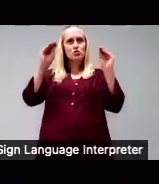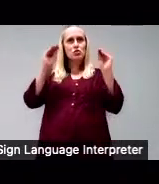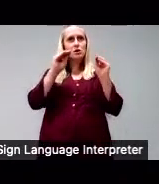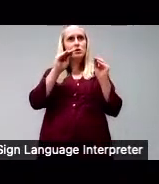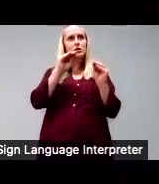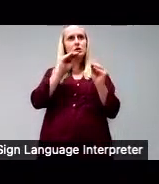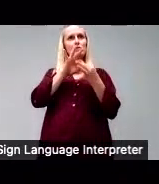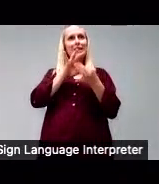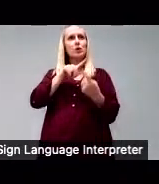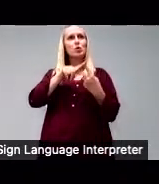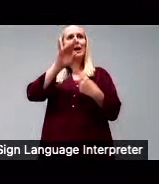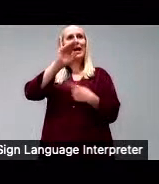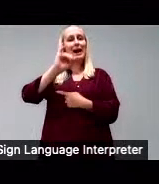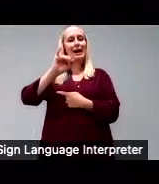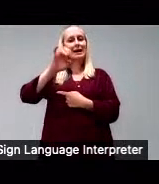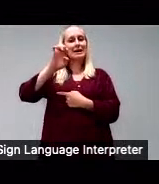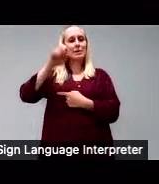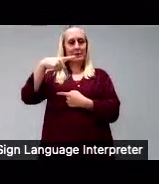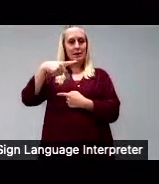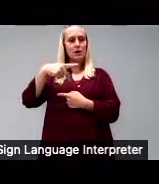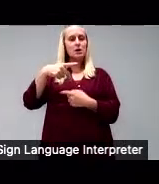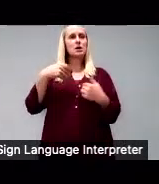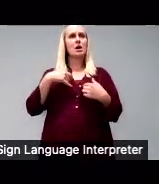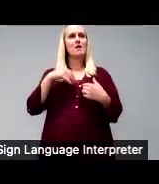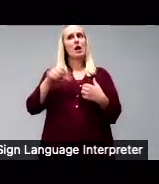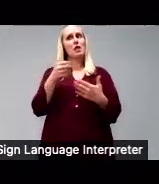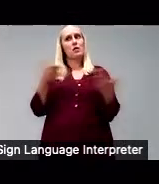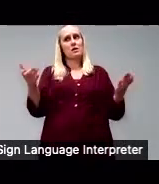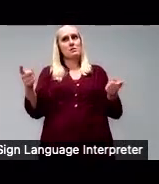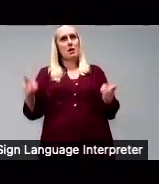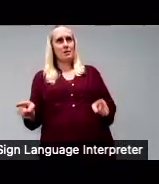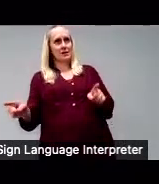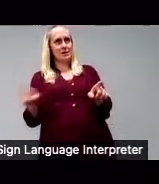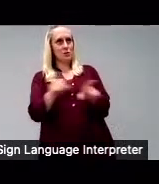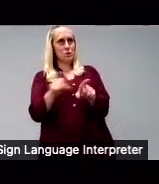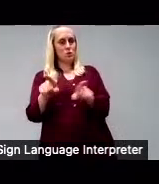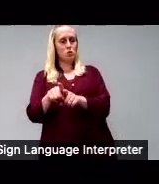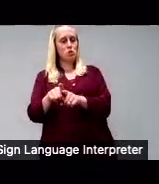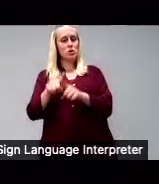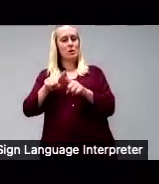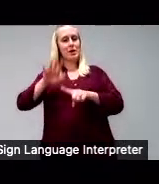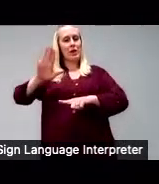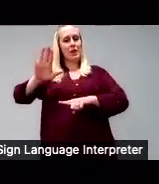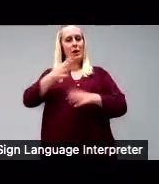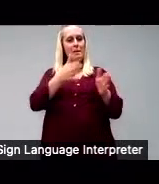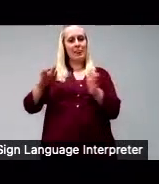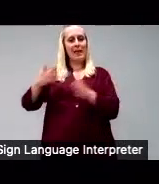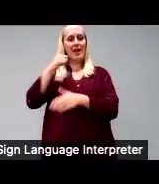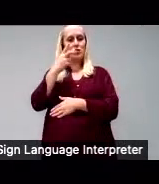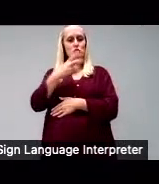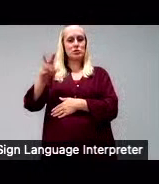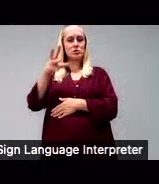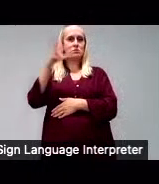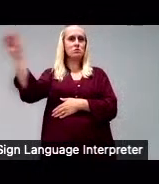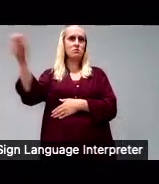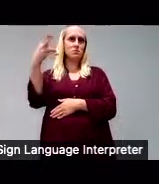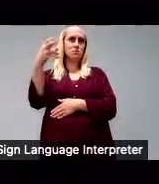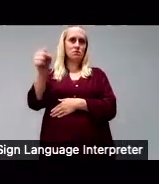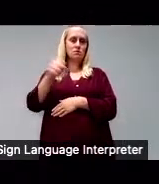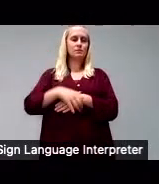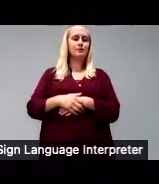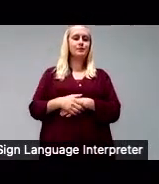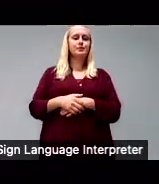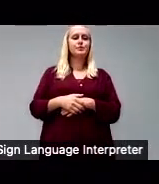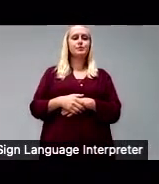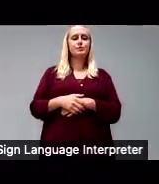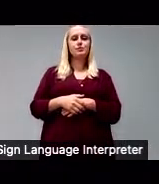those core standards, we have a lot of other things happening as well, based on what the student's plan is for transitioning out of high school. But